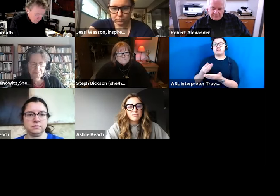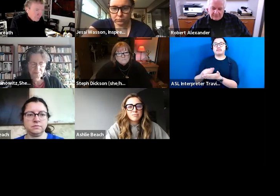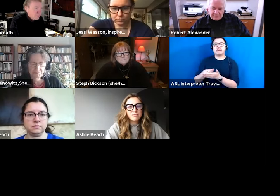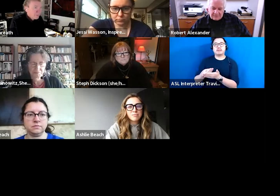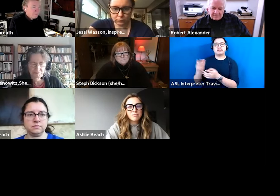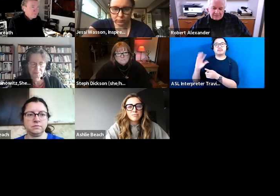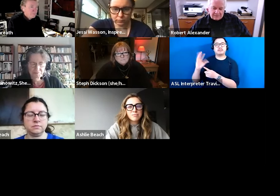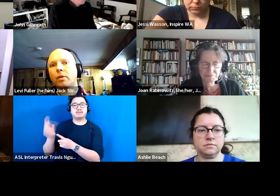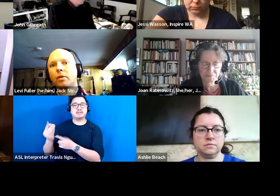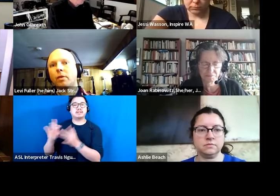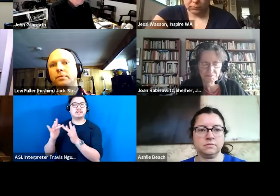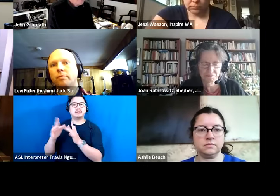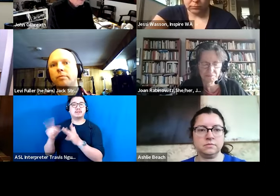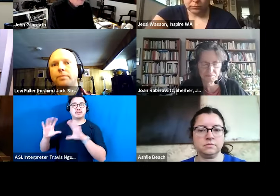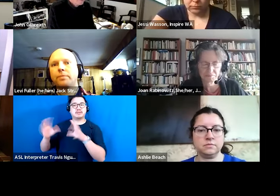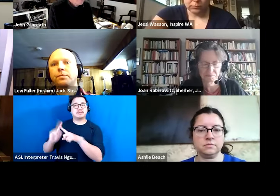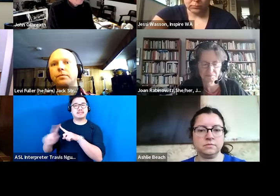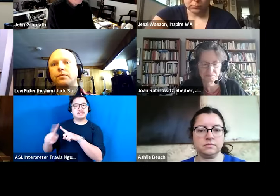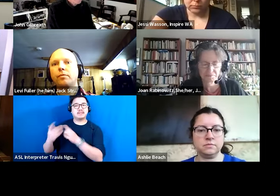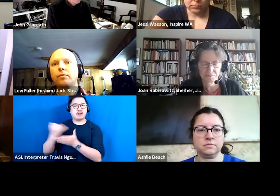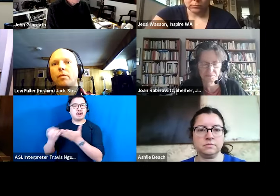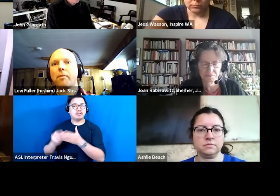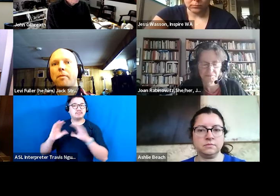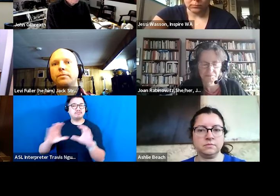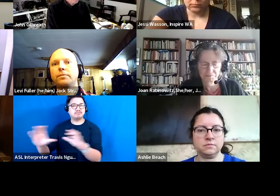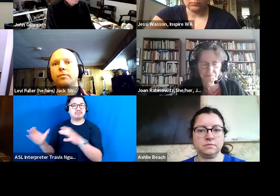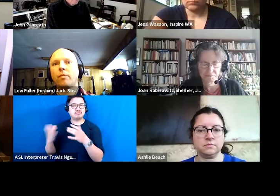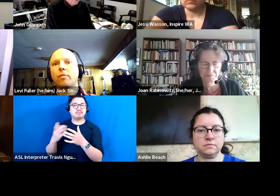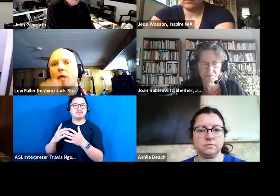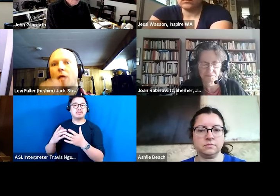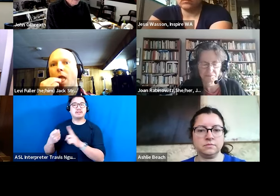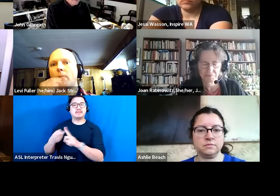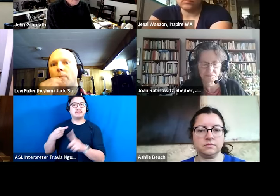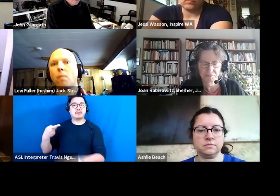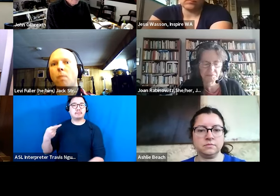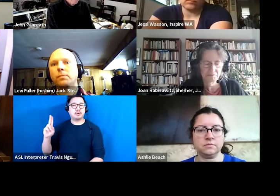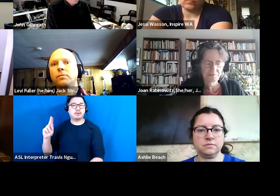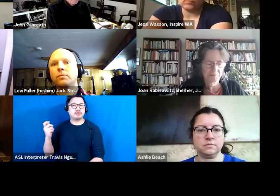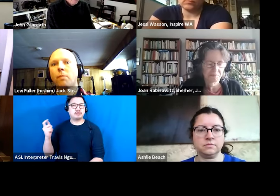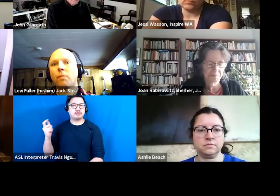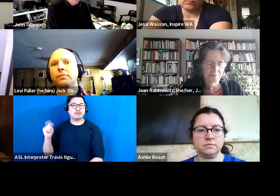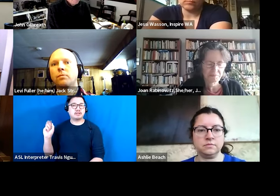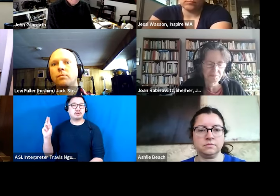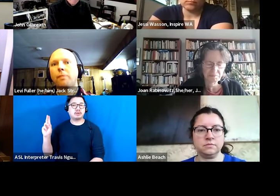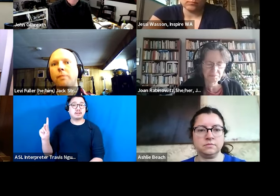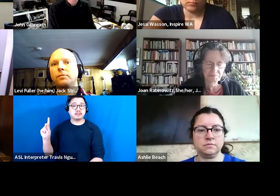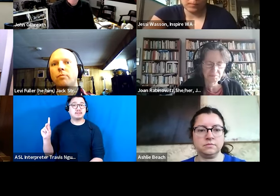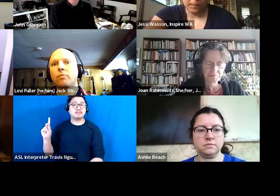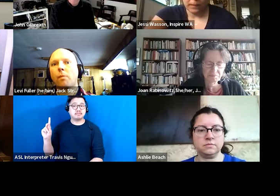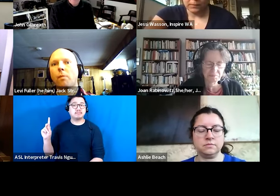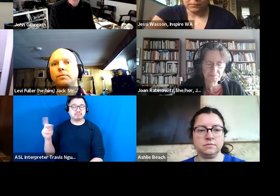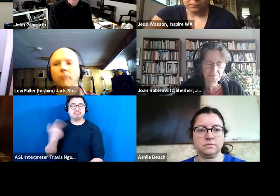network of ArtsFund affiliated arts and cultural organizations of the central Puget Sound region. Through convenings like this one,